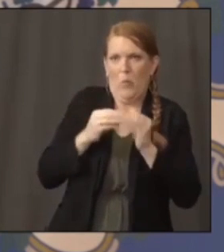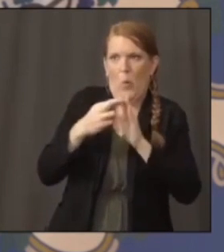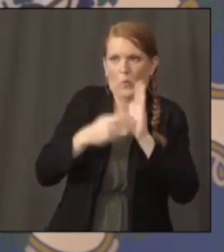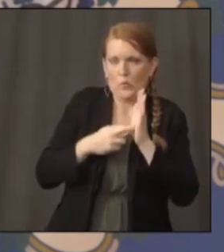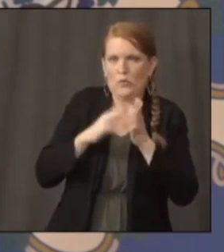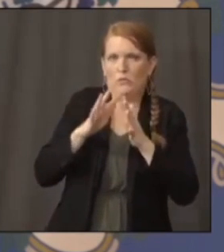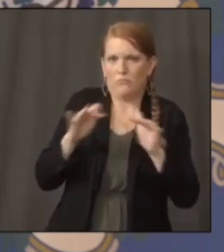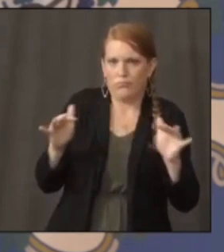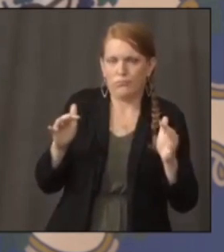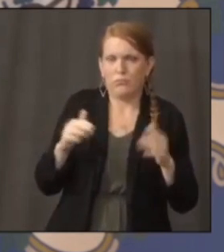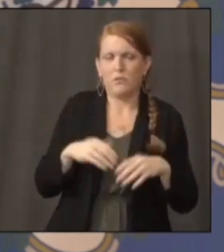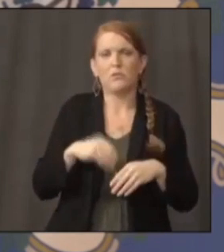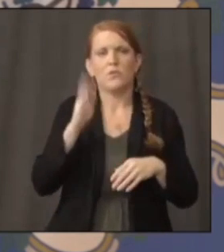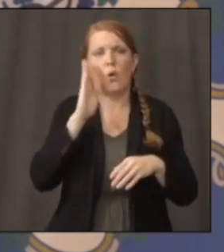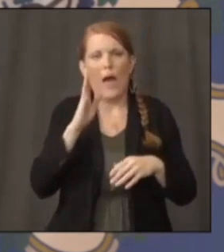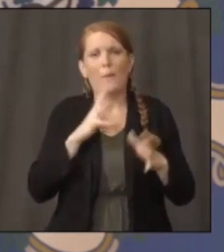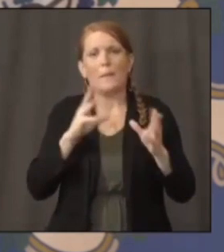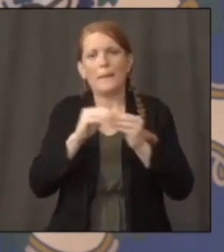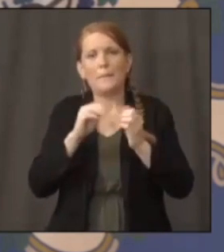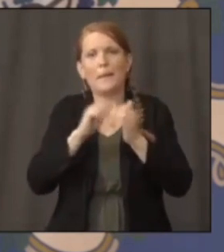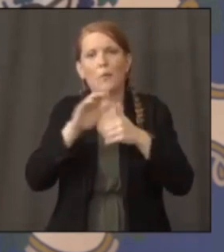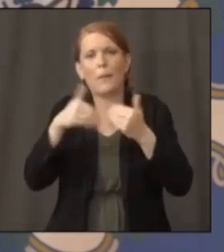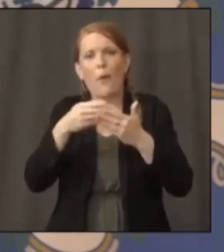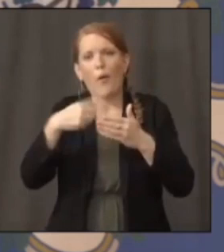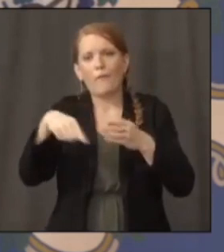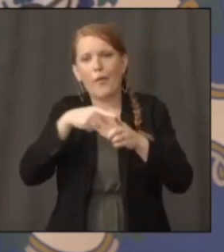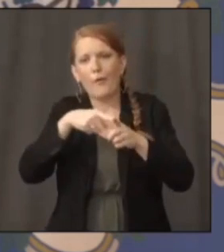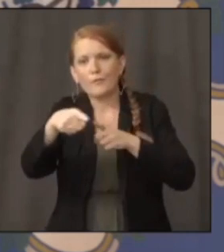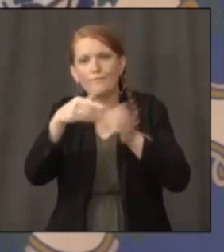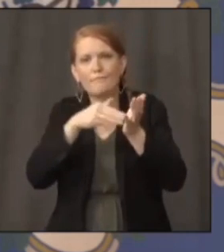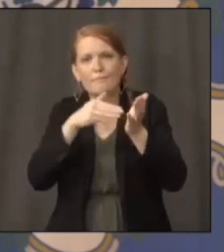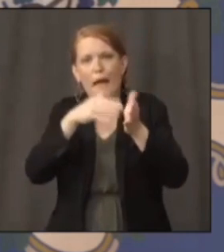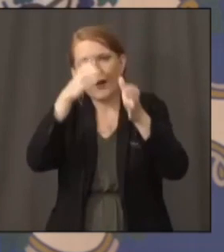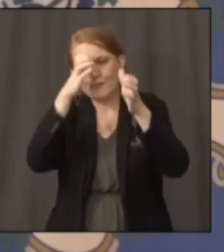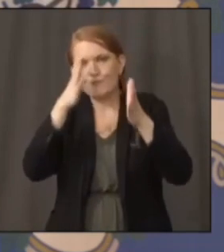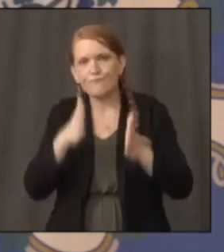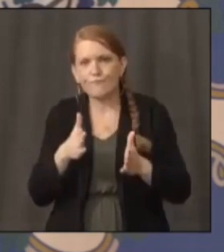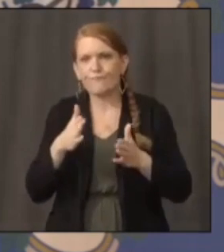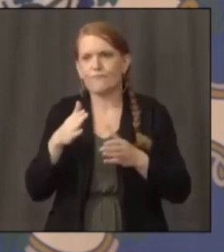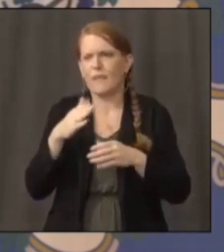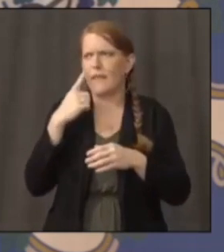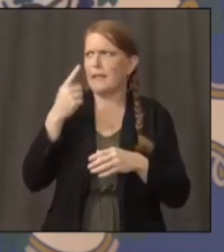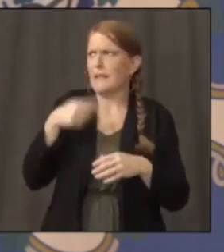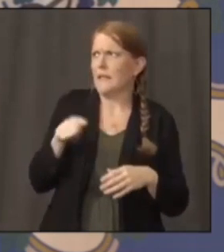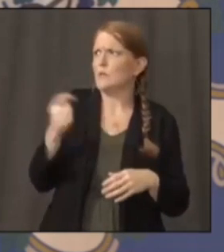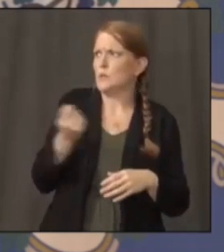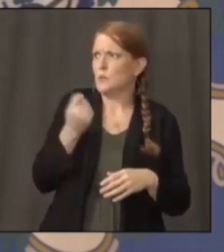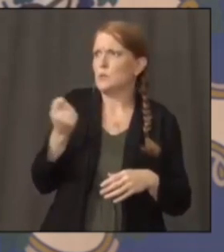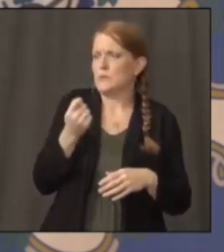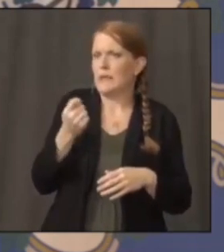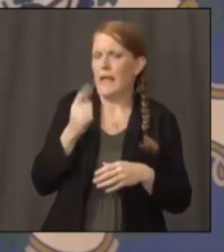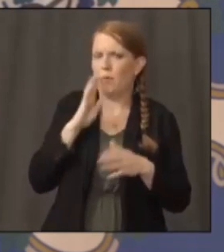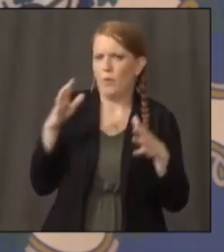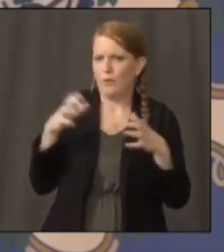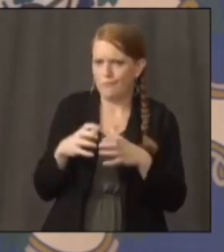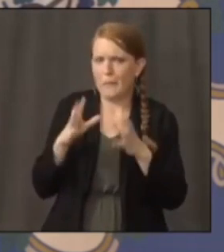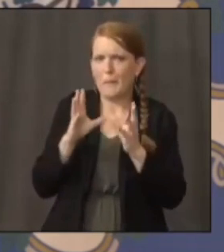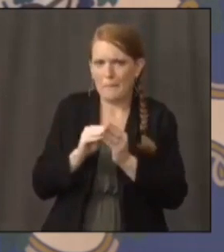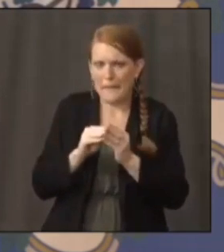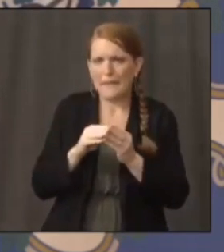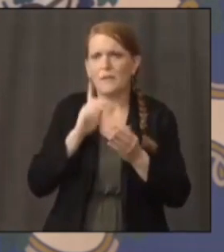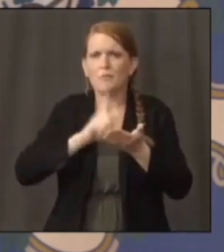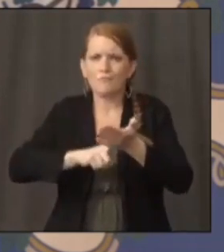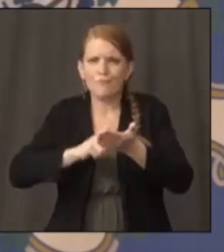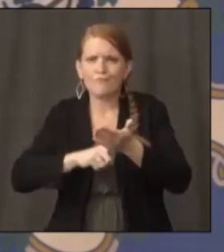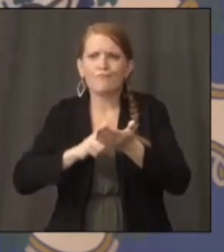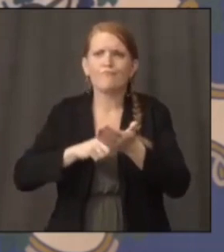the epidemiologists down in New Haven on Tuesday, I think it is, talking about the possibility of this vaccine,